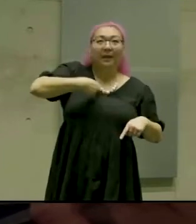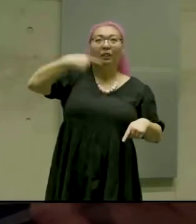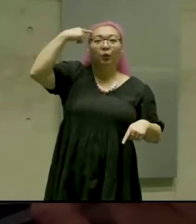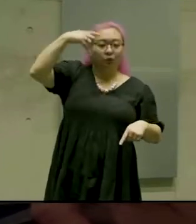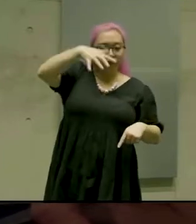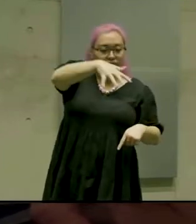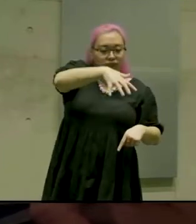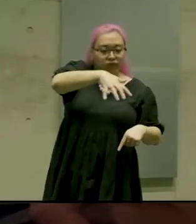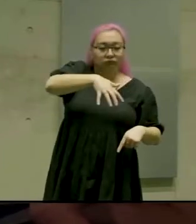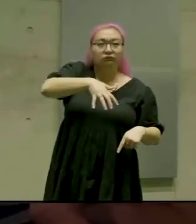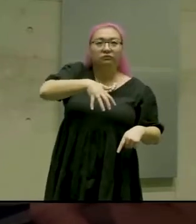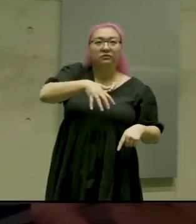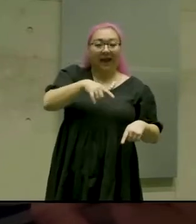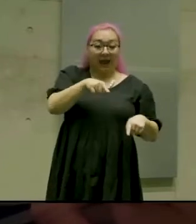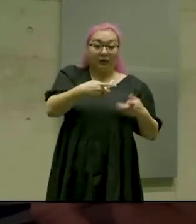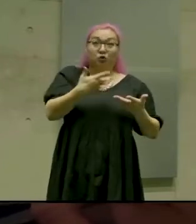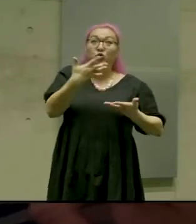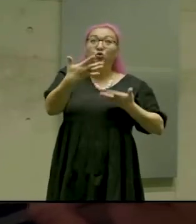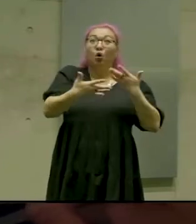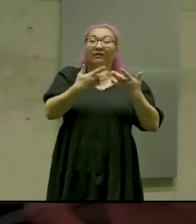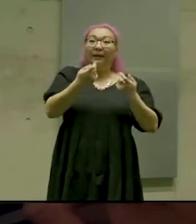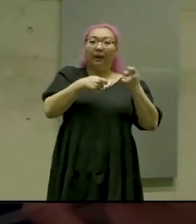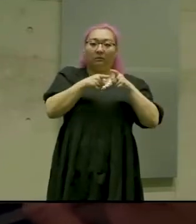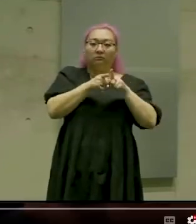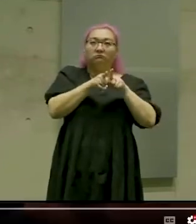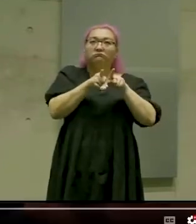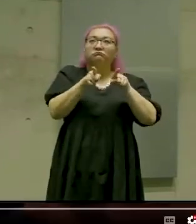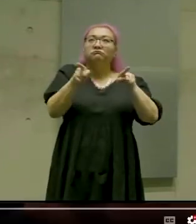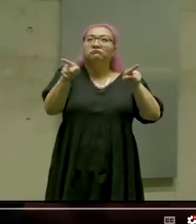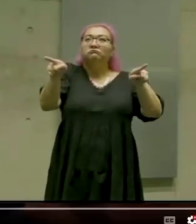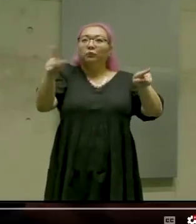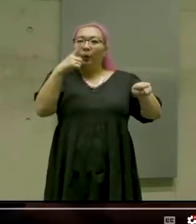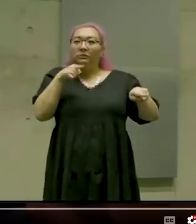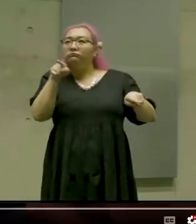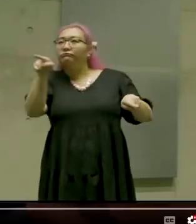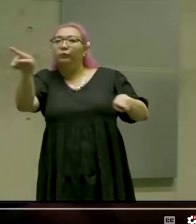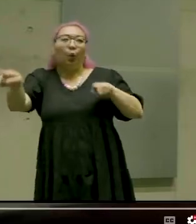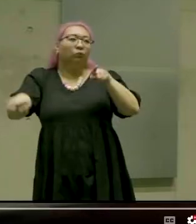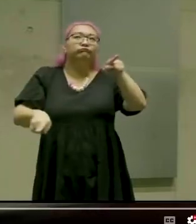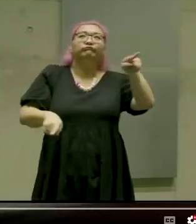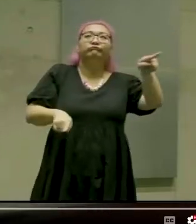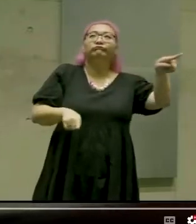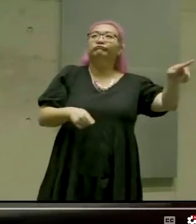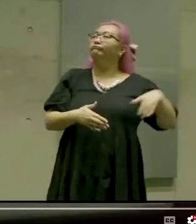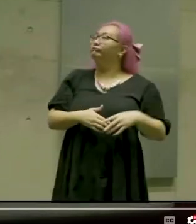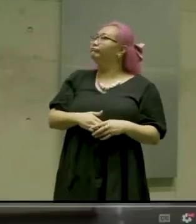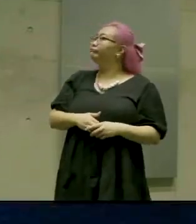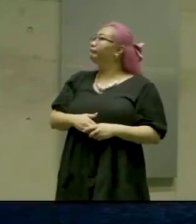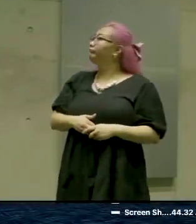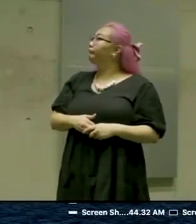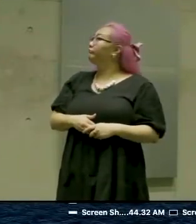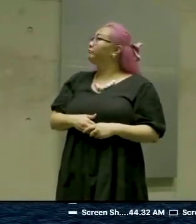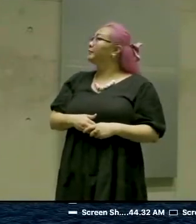has branching narratives, so depending on the choices you make, it will lead you to different parts of the story.